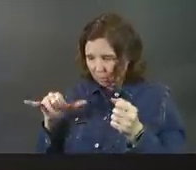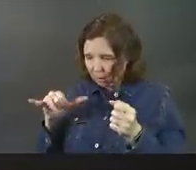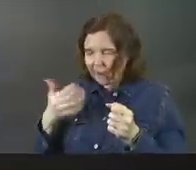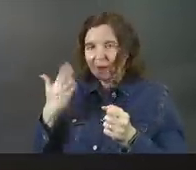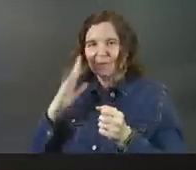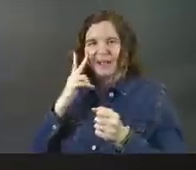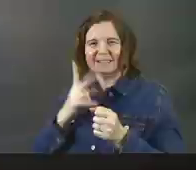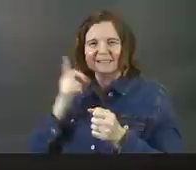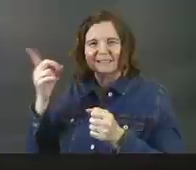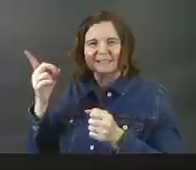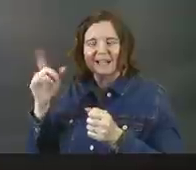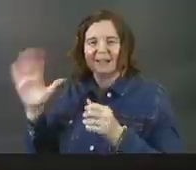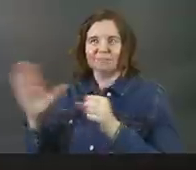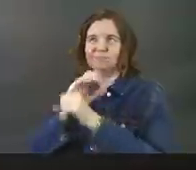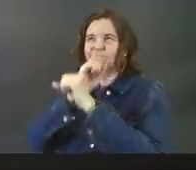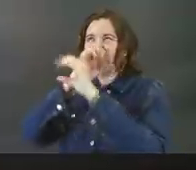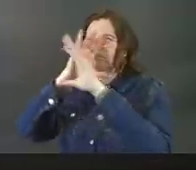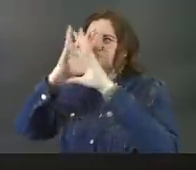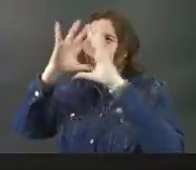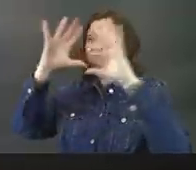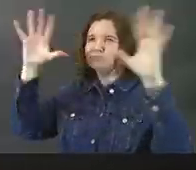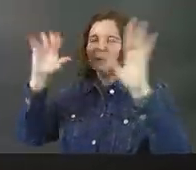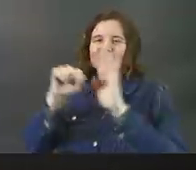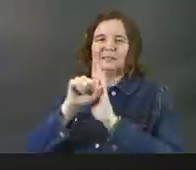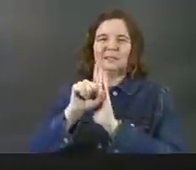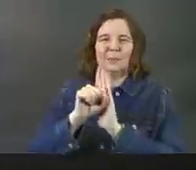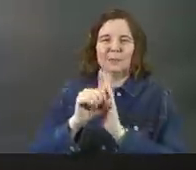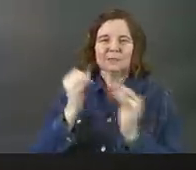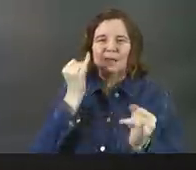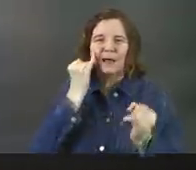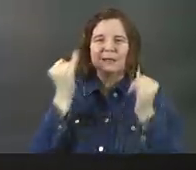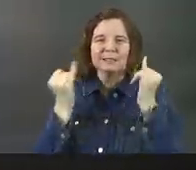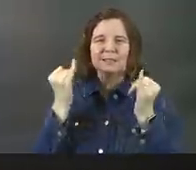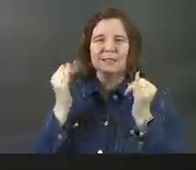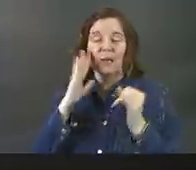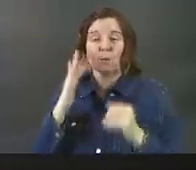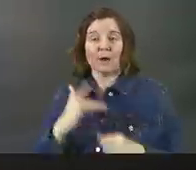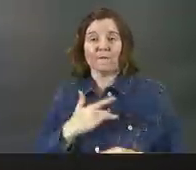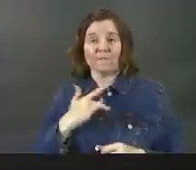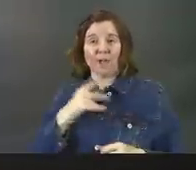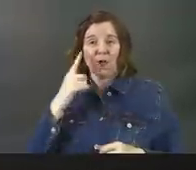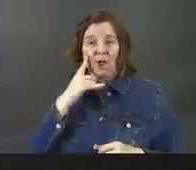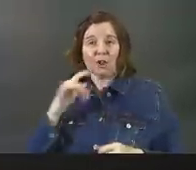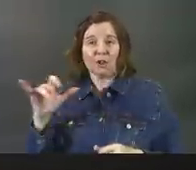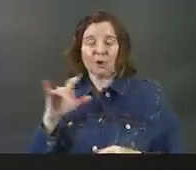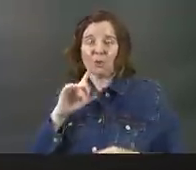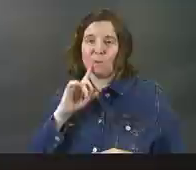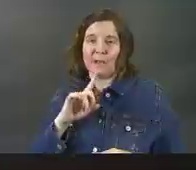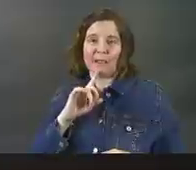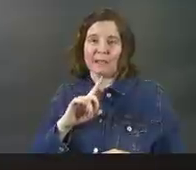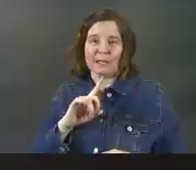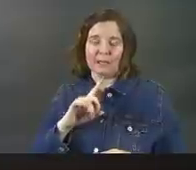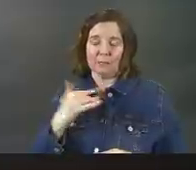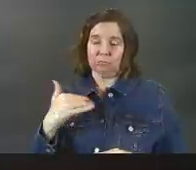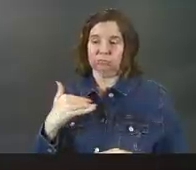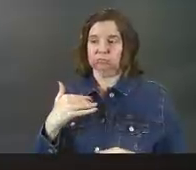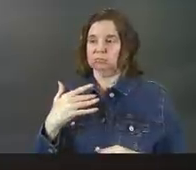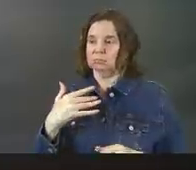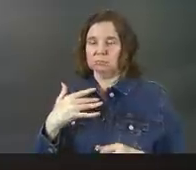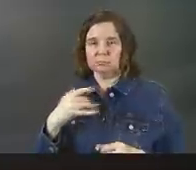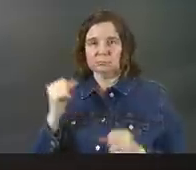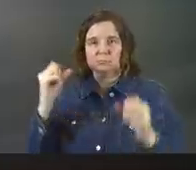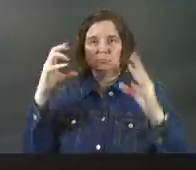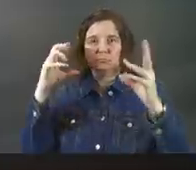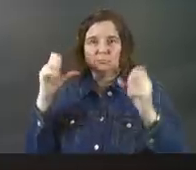them, and that's going to be full of imagery and symbols and ideas, and it's going to feel and look really, really intense and crazy because